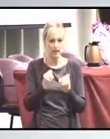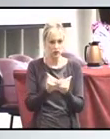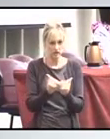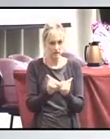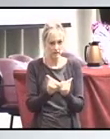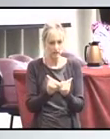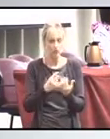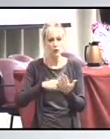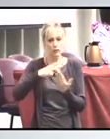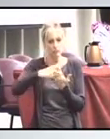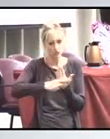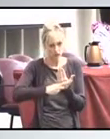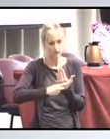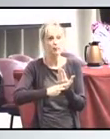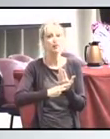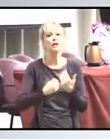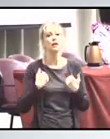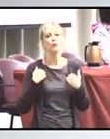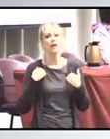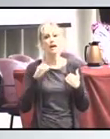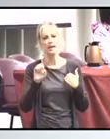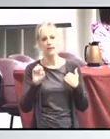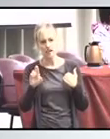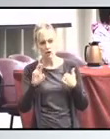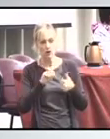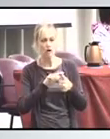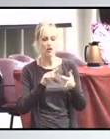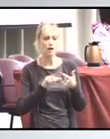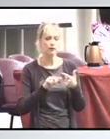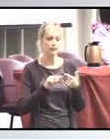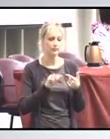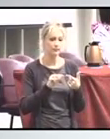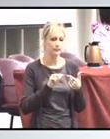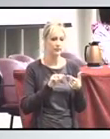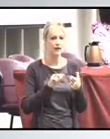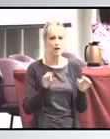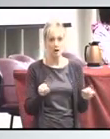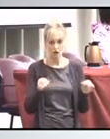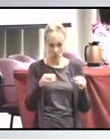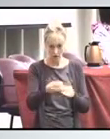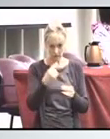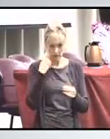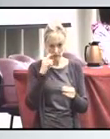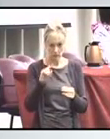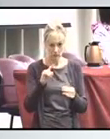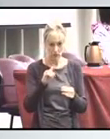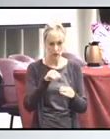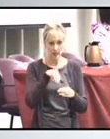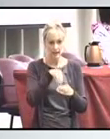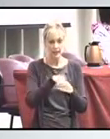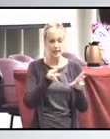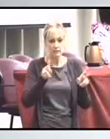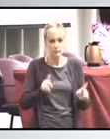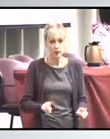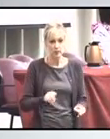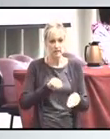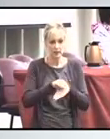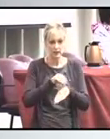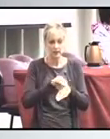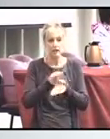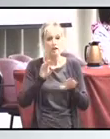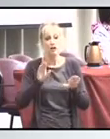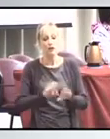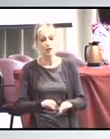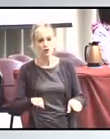or our program, and we had the ER, we have our office for the in-person counseling, we have the Children's